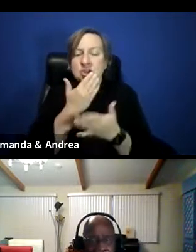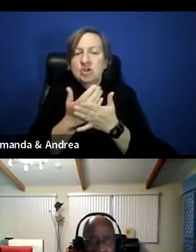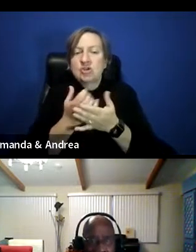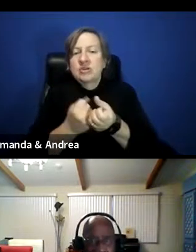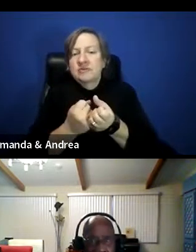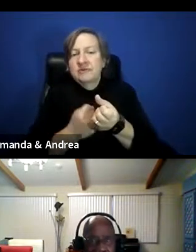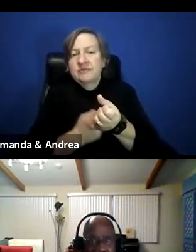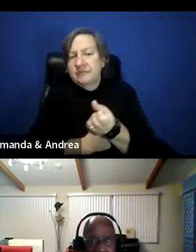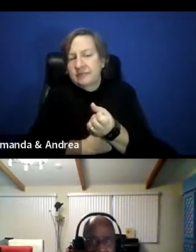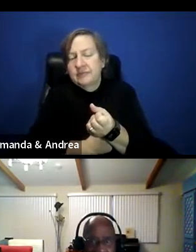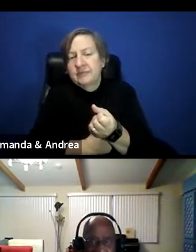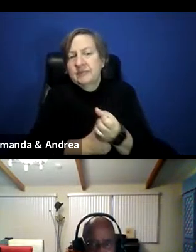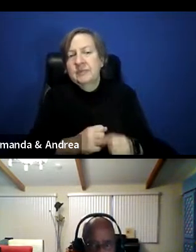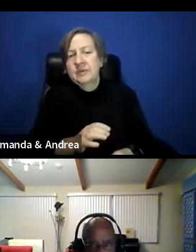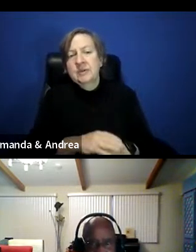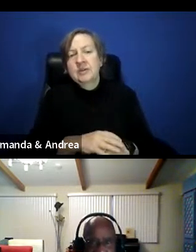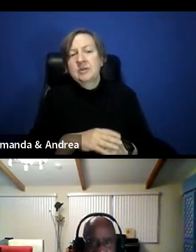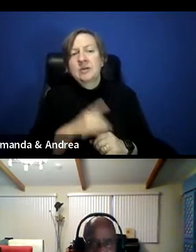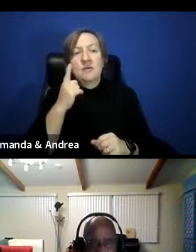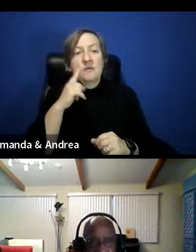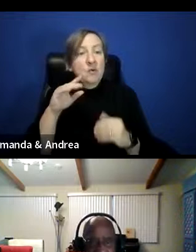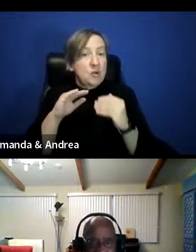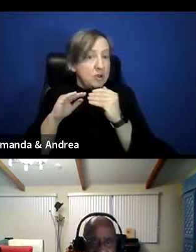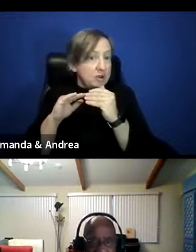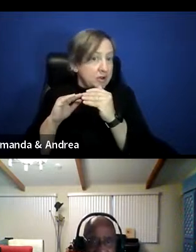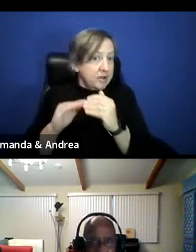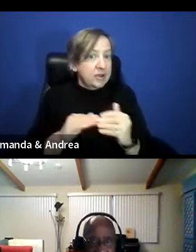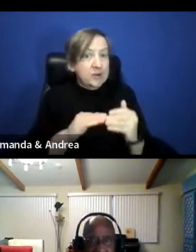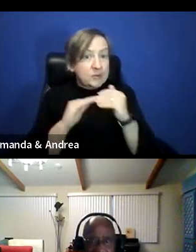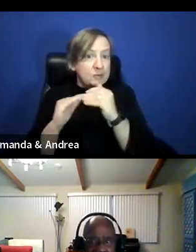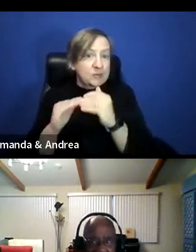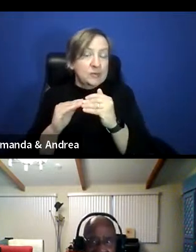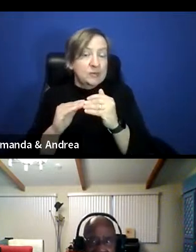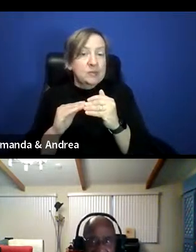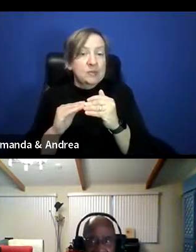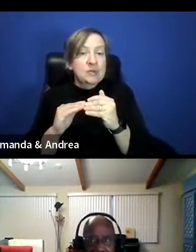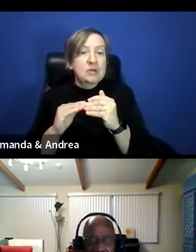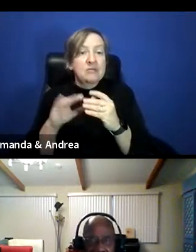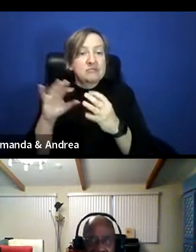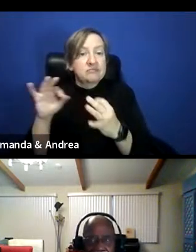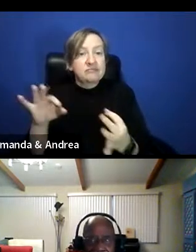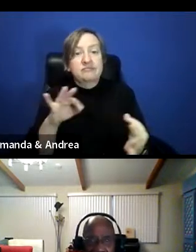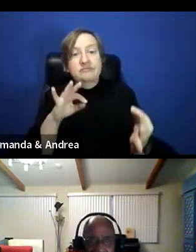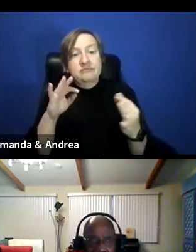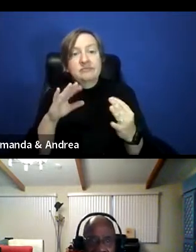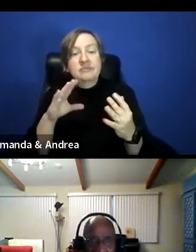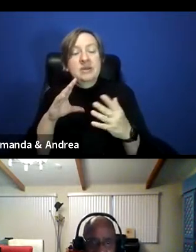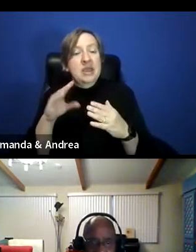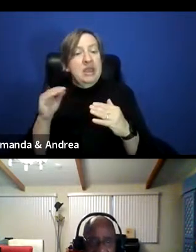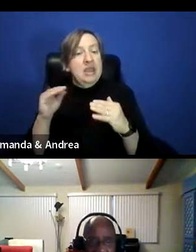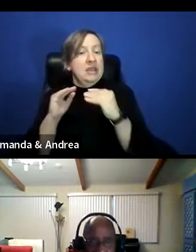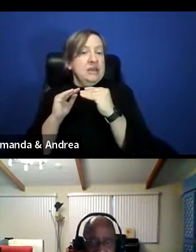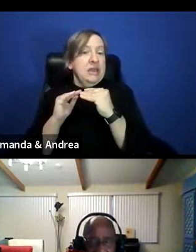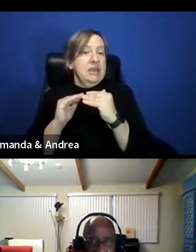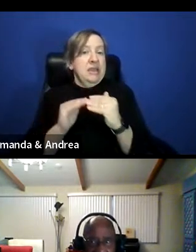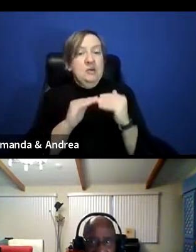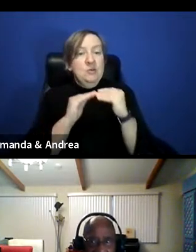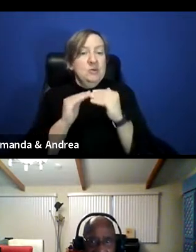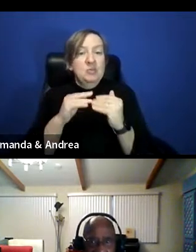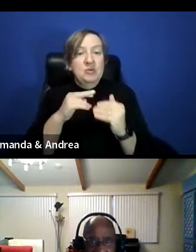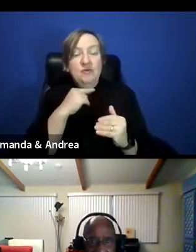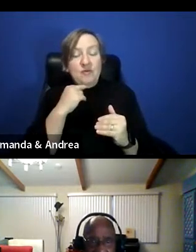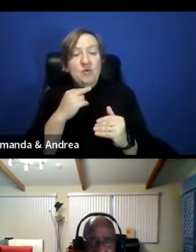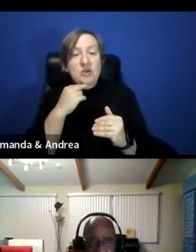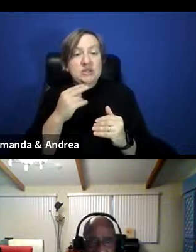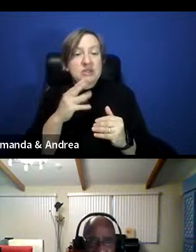foundation for equitable input and equitable voices